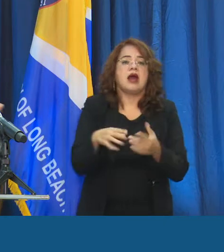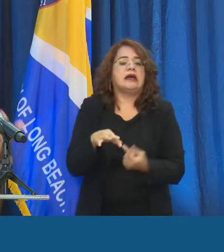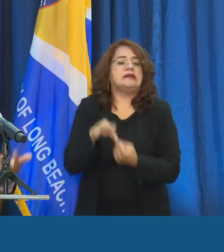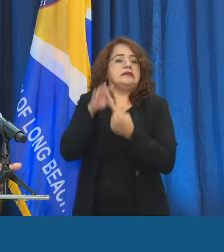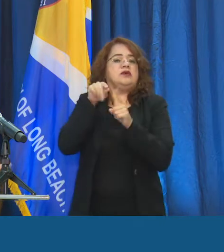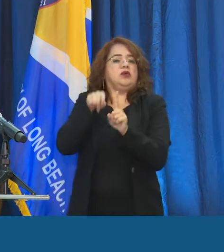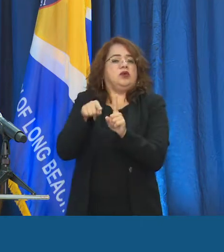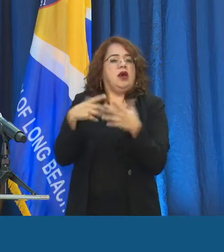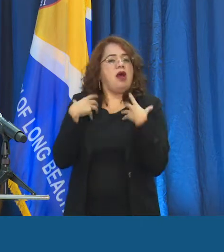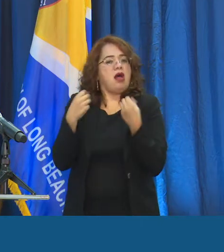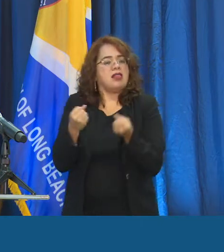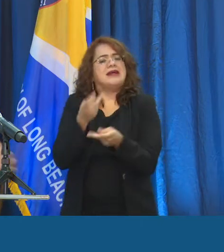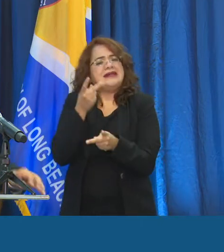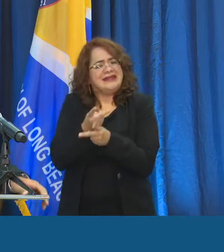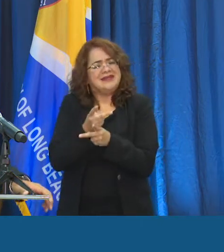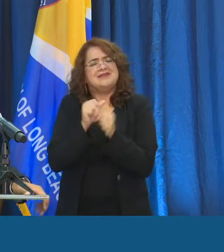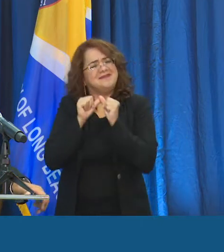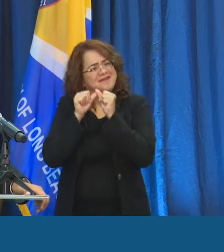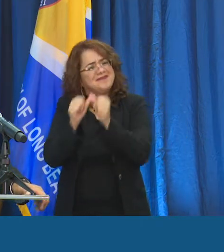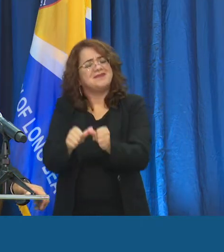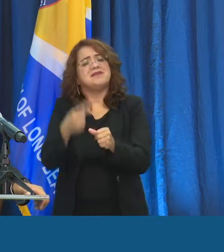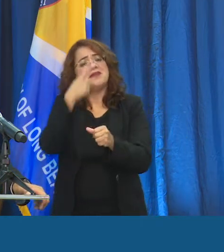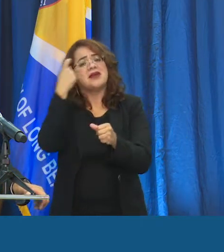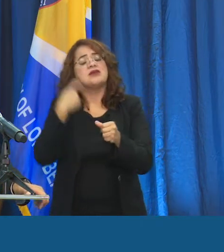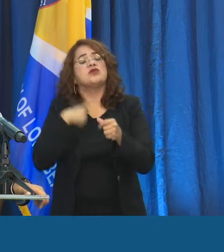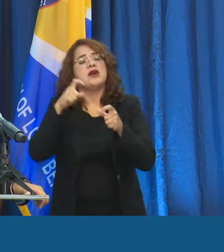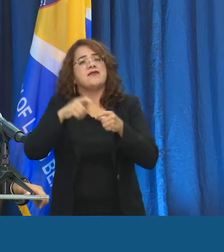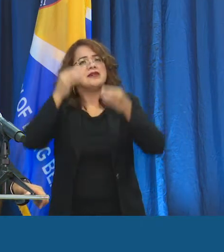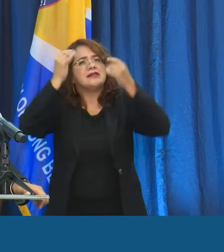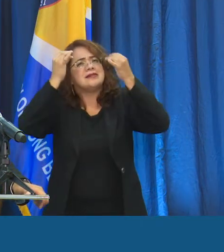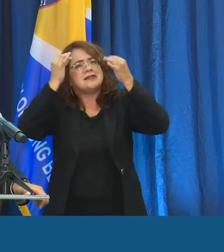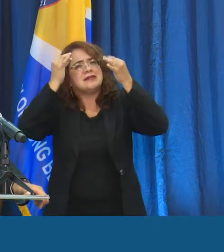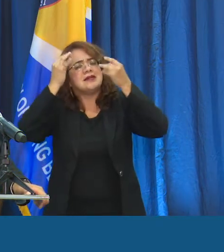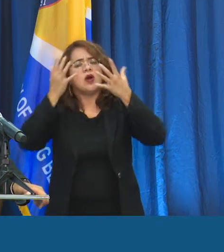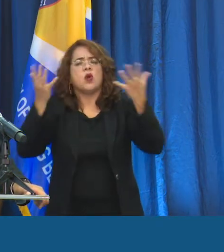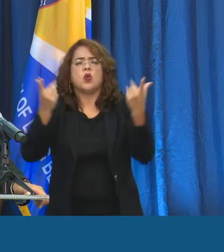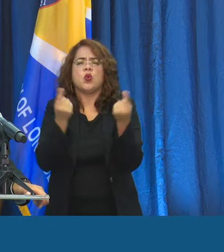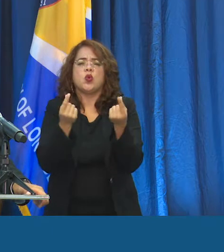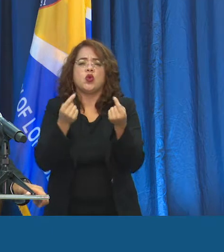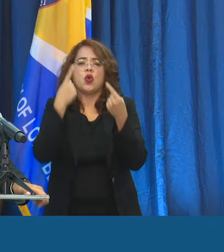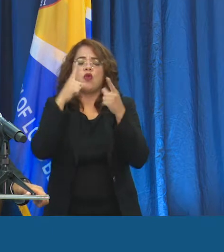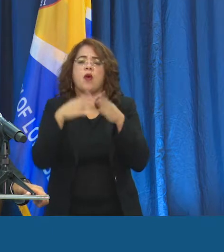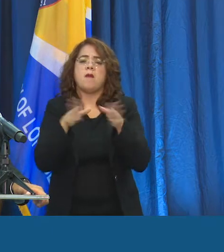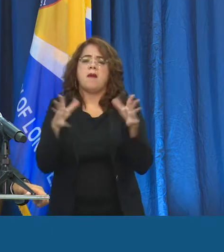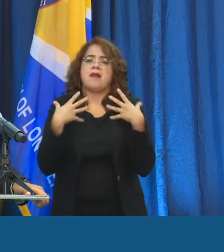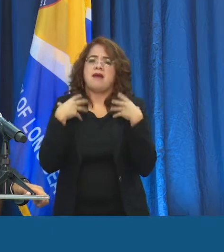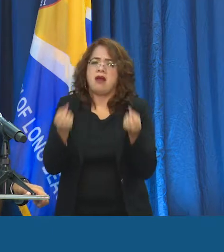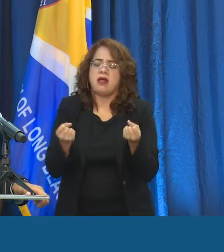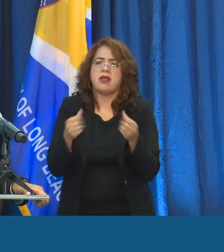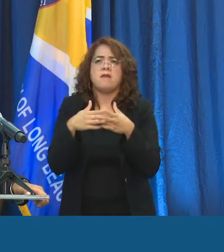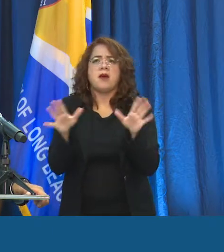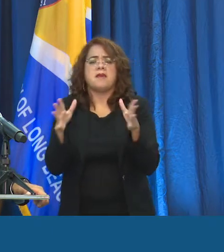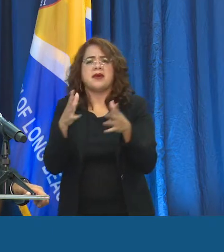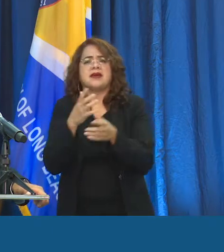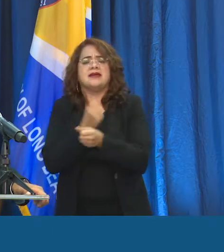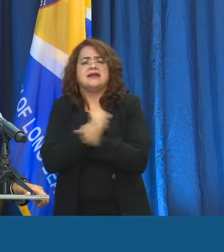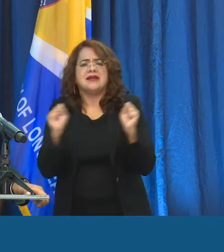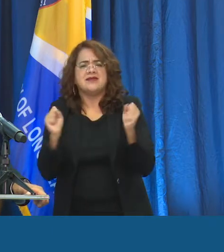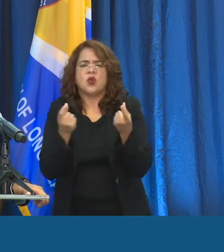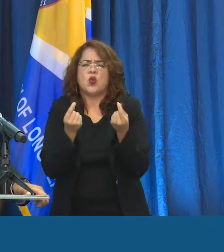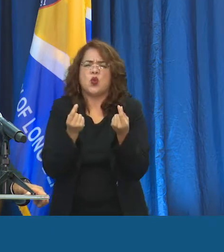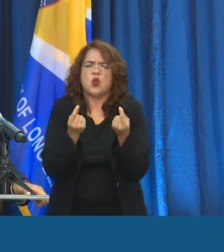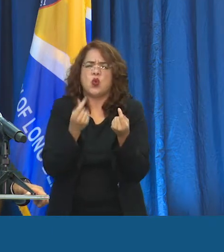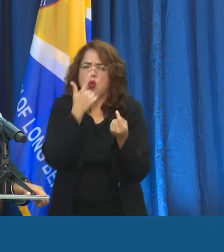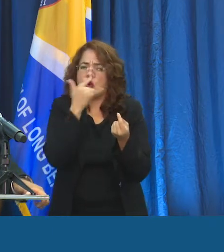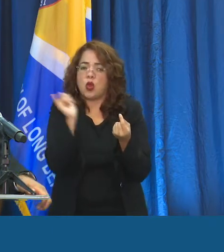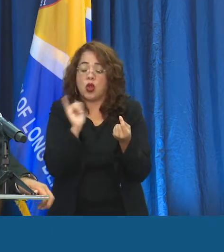we are reimagining public health and safety. And so there's new community-based policing and public health models that Mr. Modica will be discussing in a few